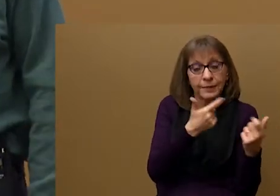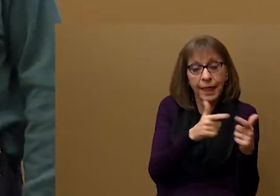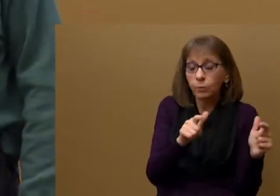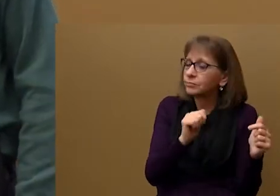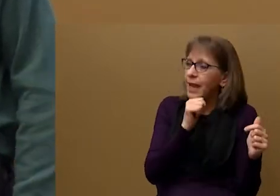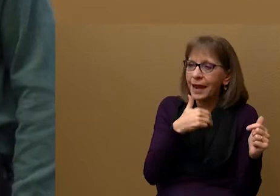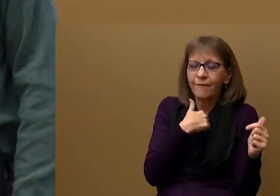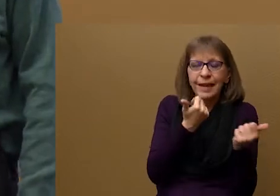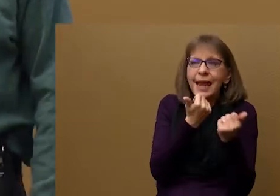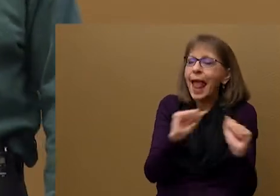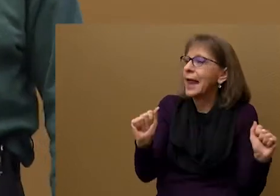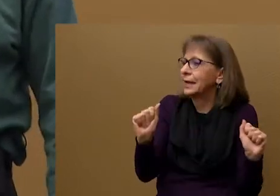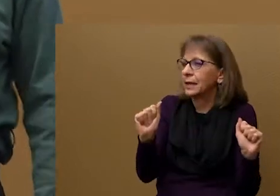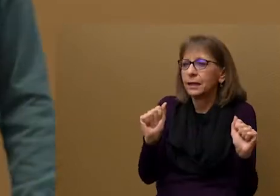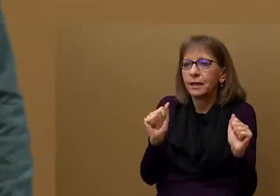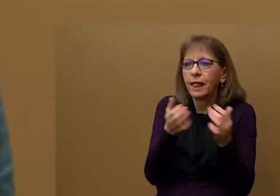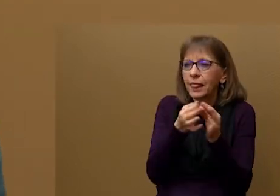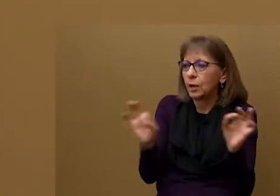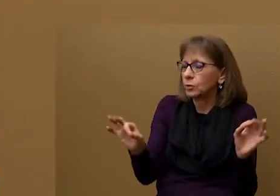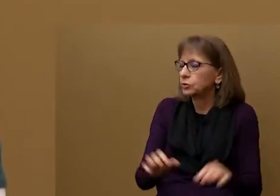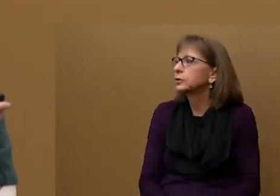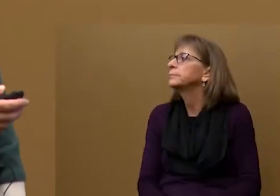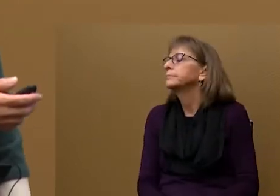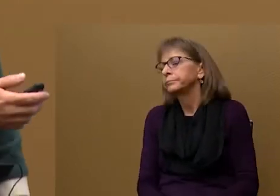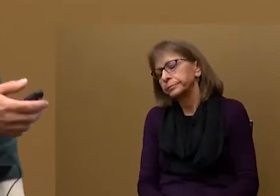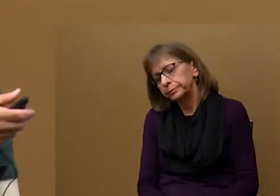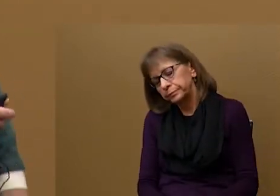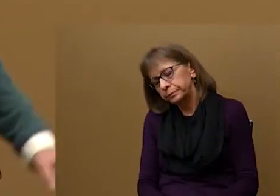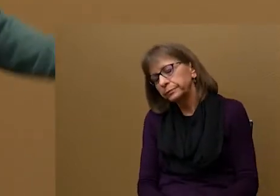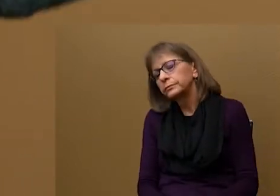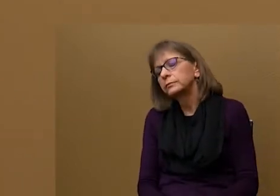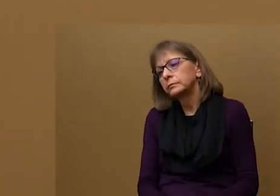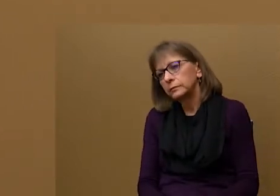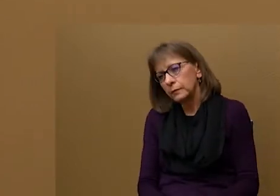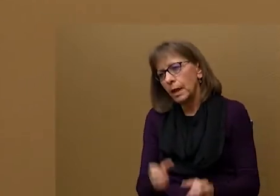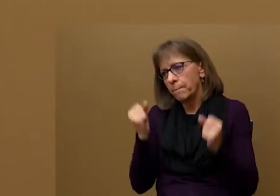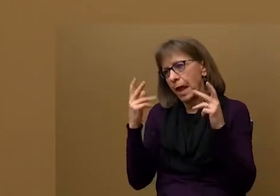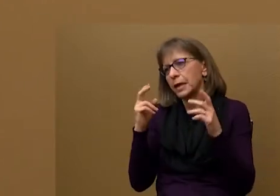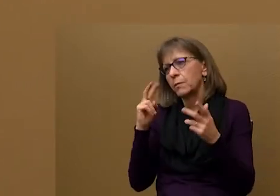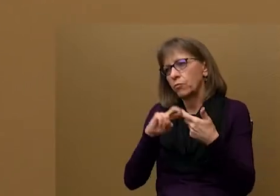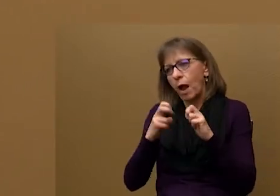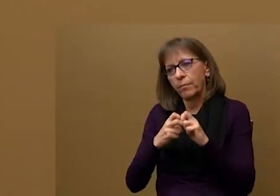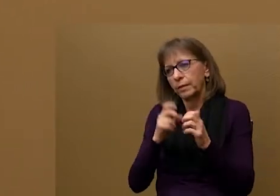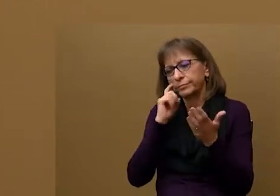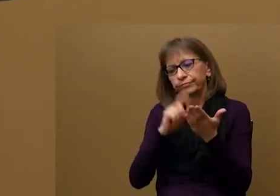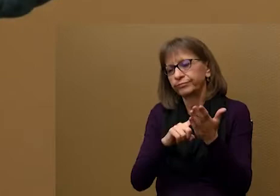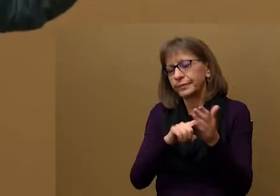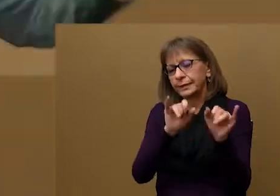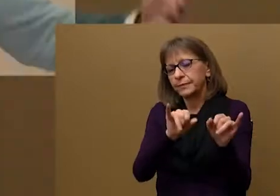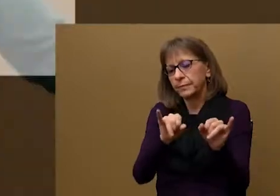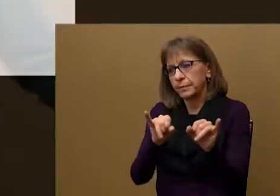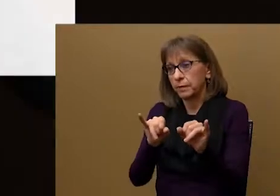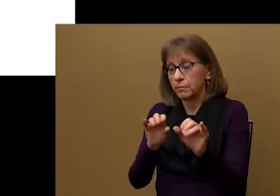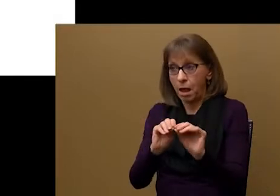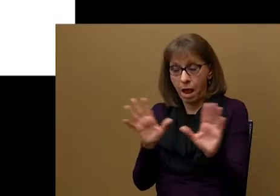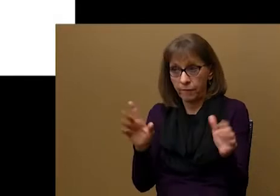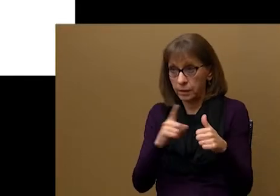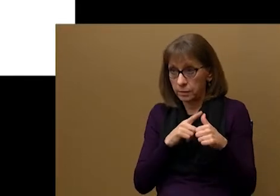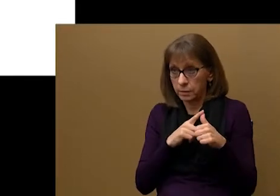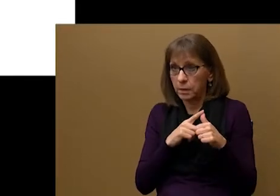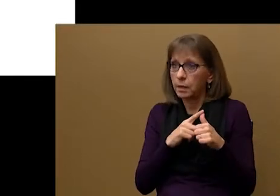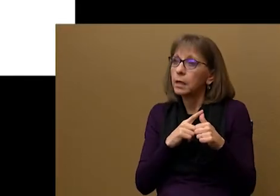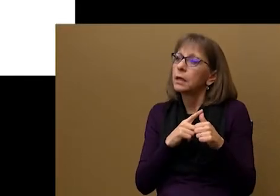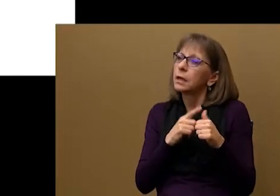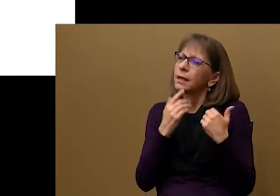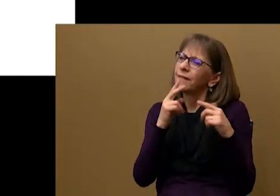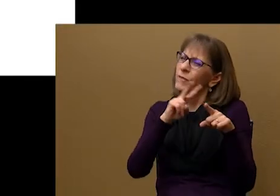their best language usually, but they didn't have it in any language. Now, we saw a number of problems very consistently.